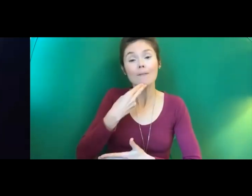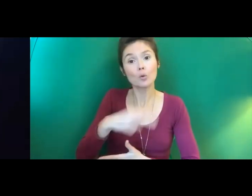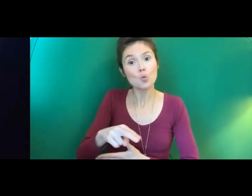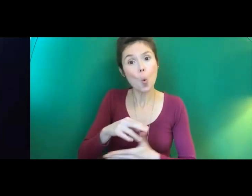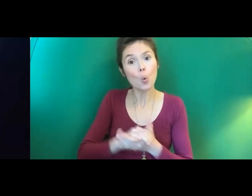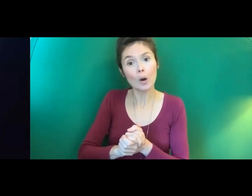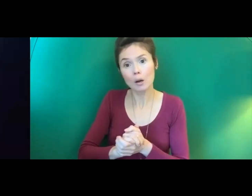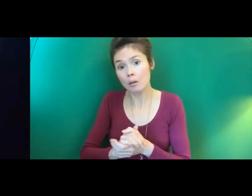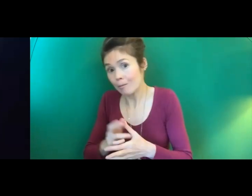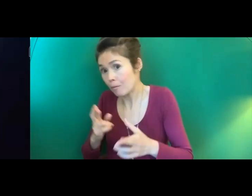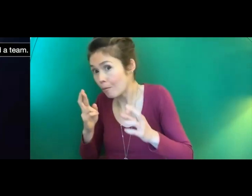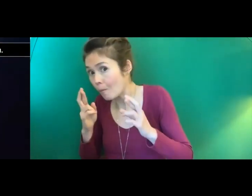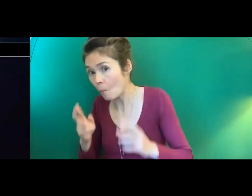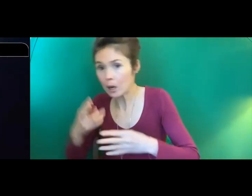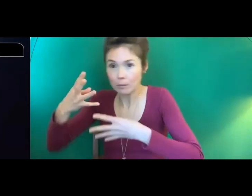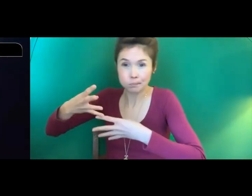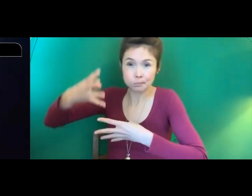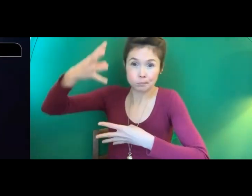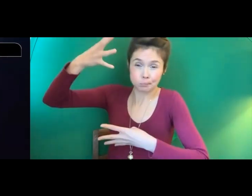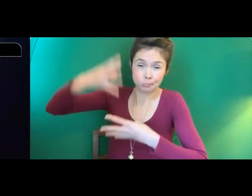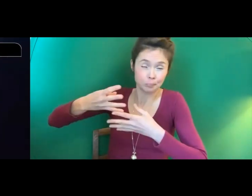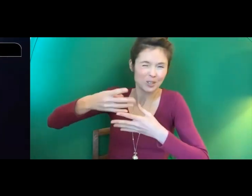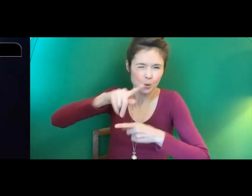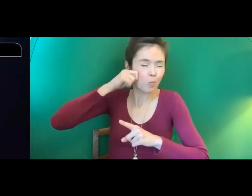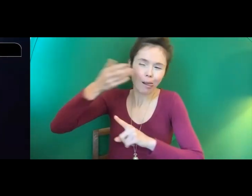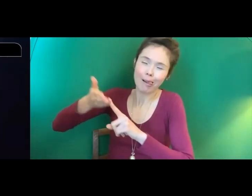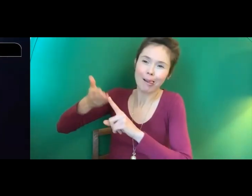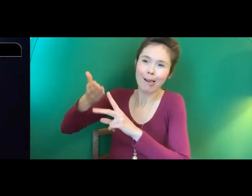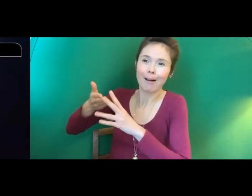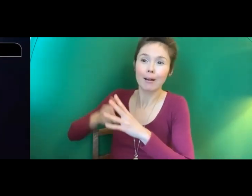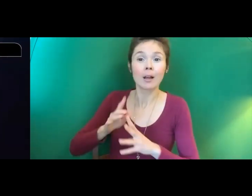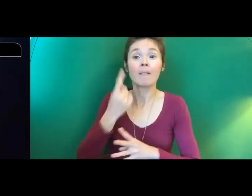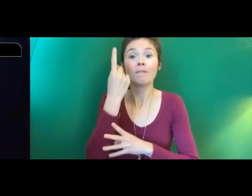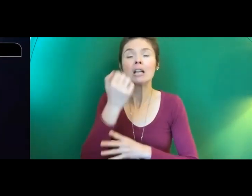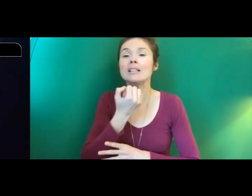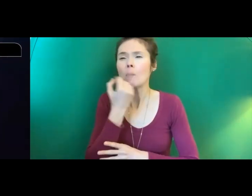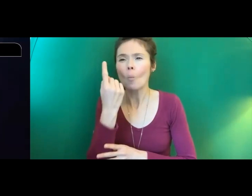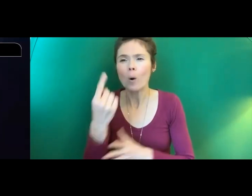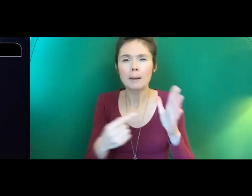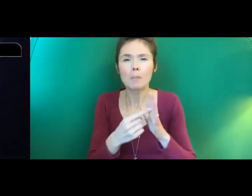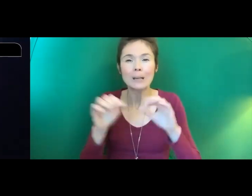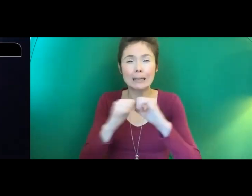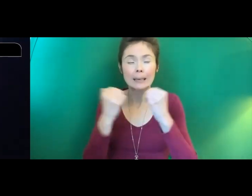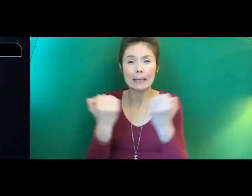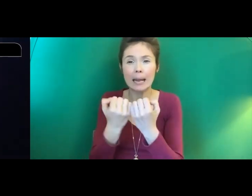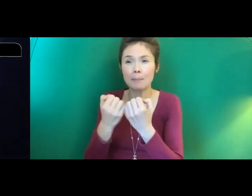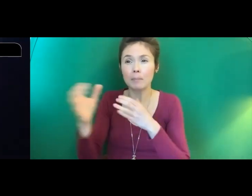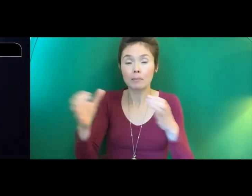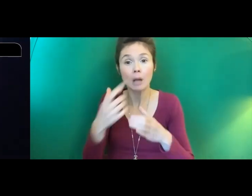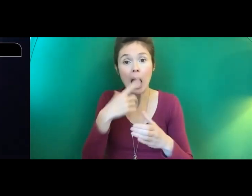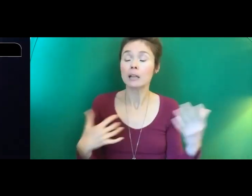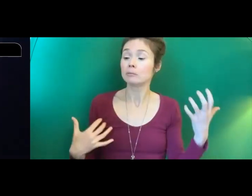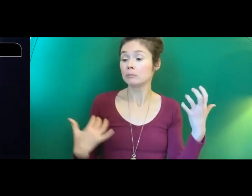the conversations that we've had. First one is about building a team. You know, I can busk on my own, and